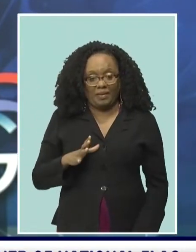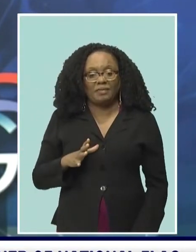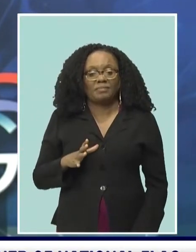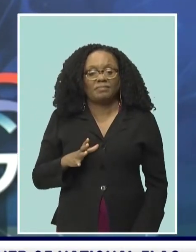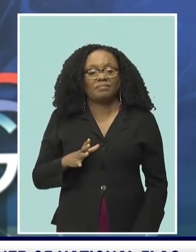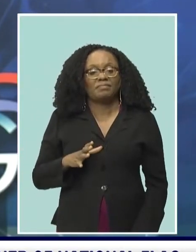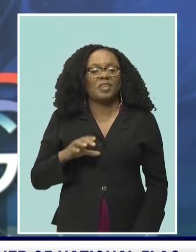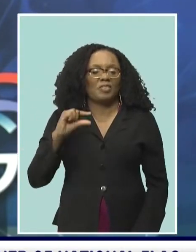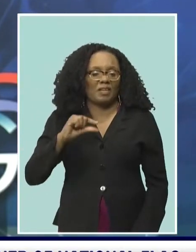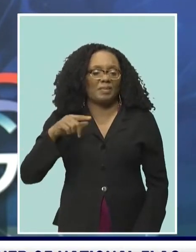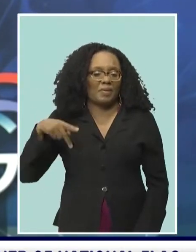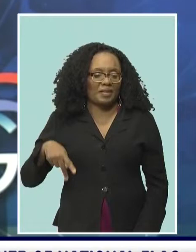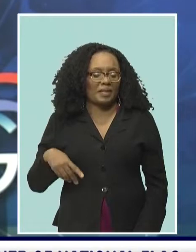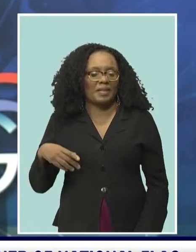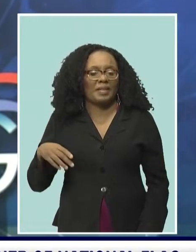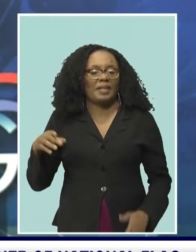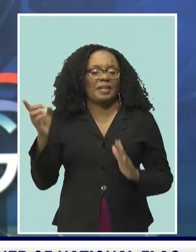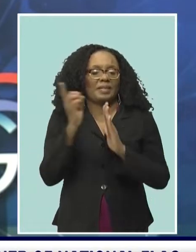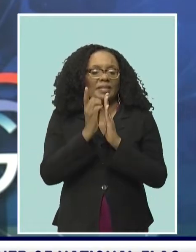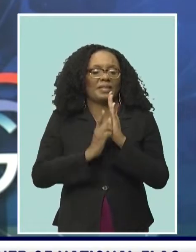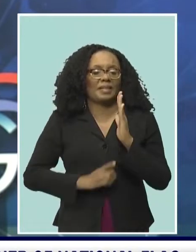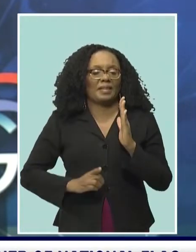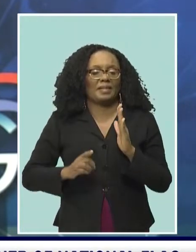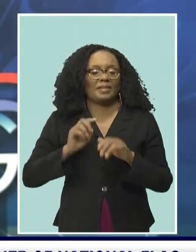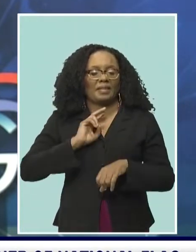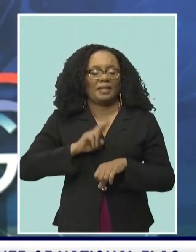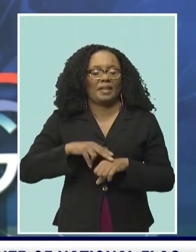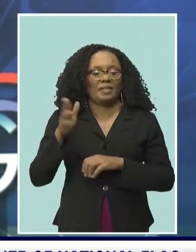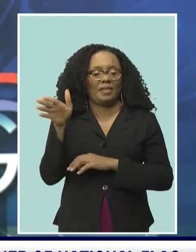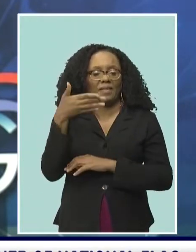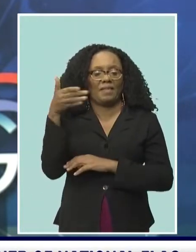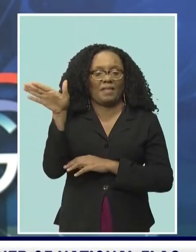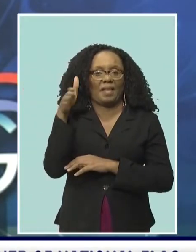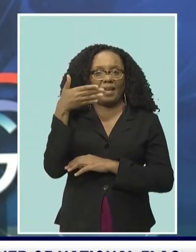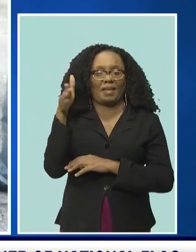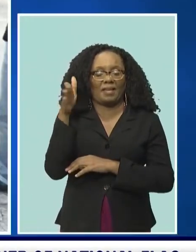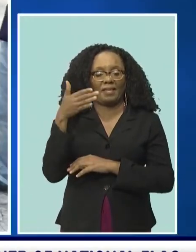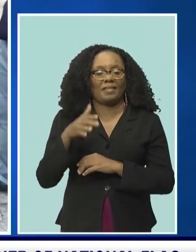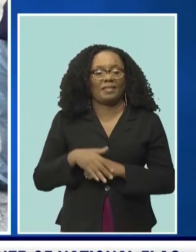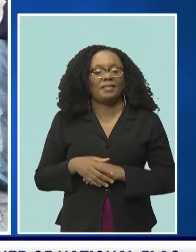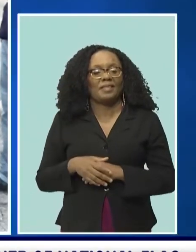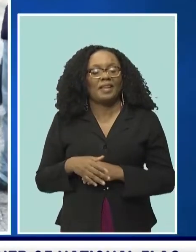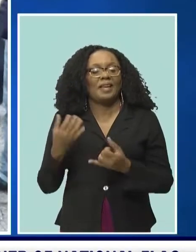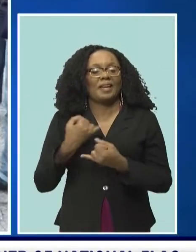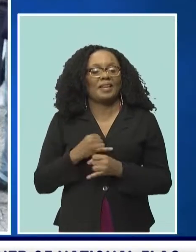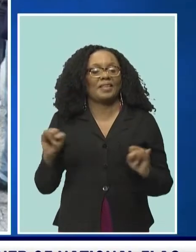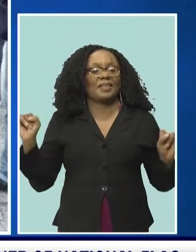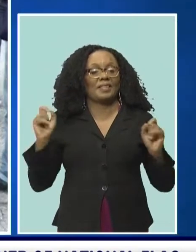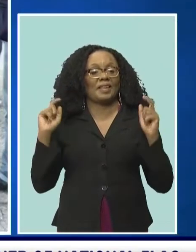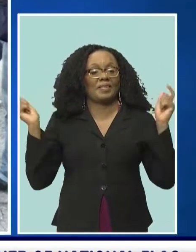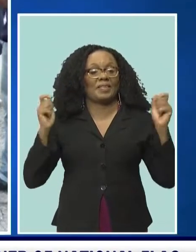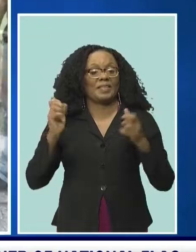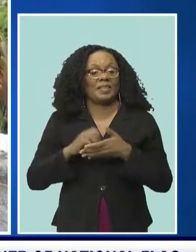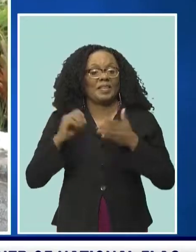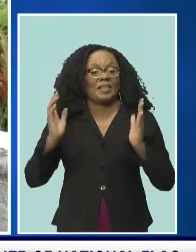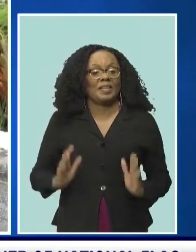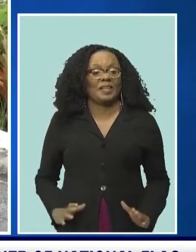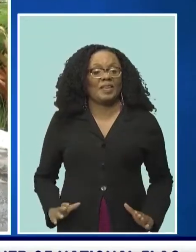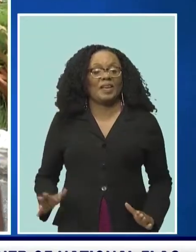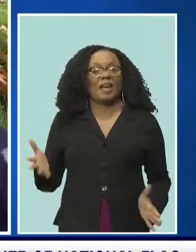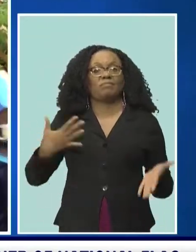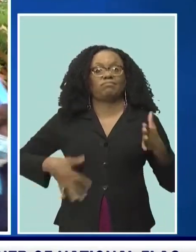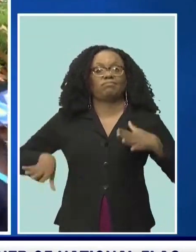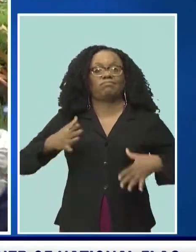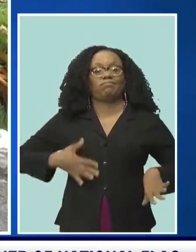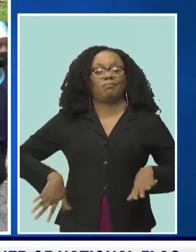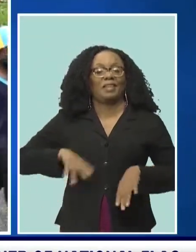Grantley Prescott, the designer of Barbados' national flag. As part of its independence celebrations, students led by teachers and decked